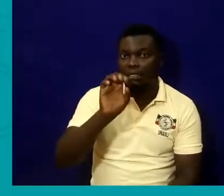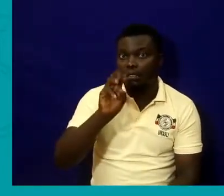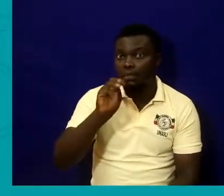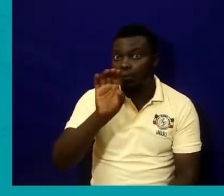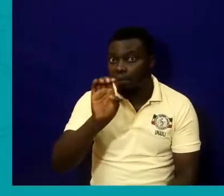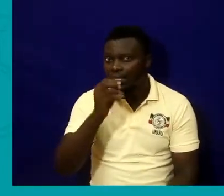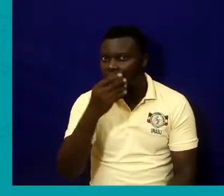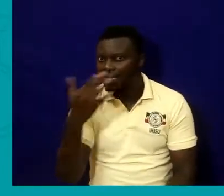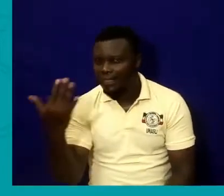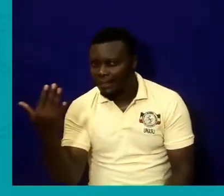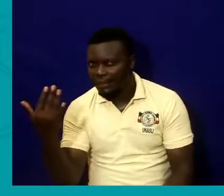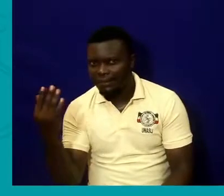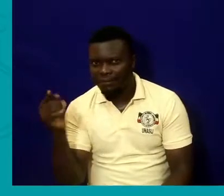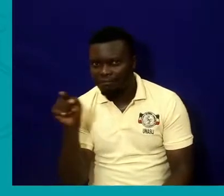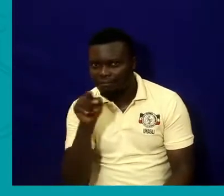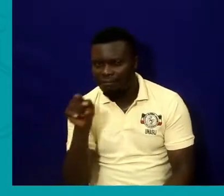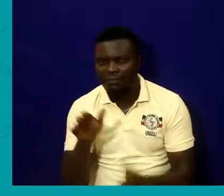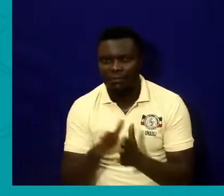Electron configurations